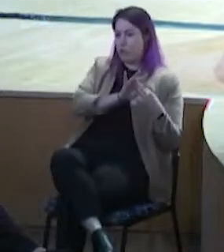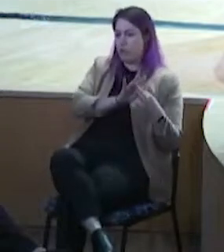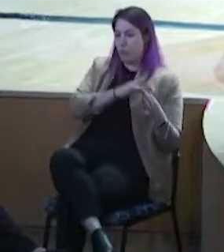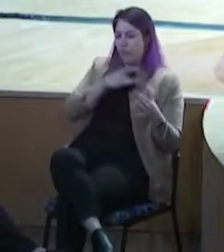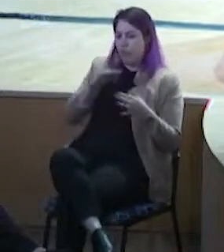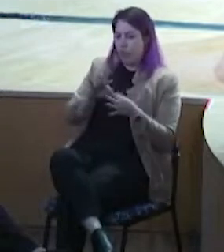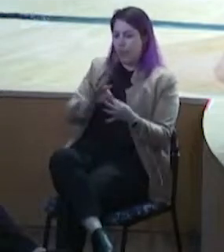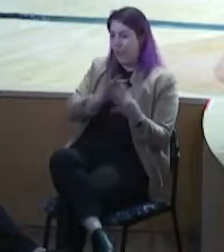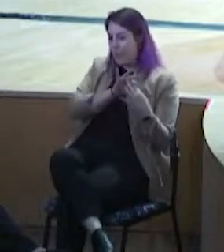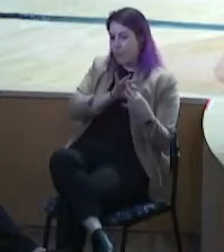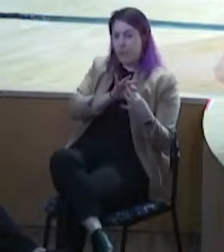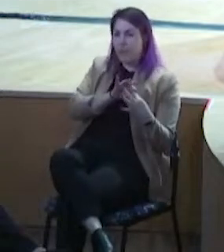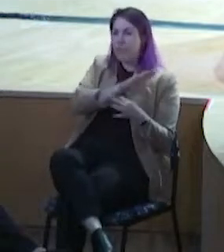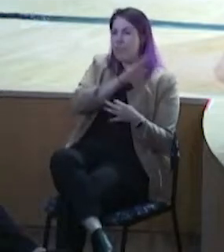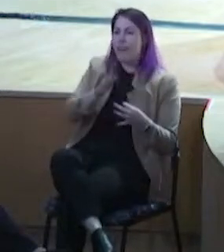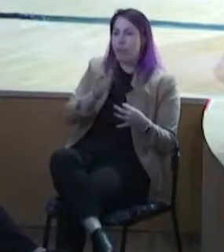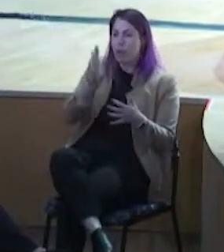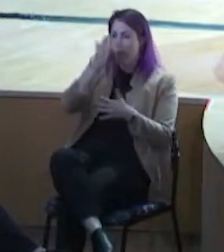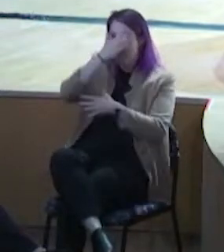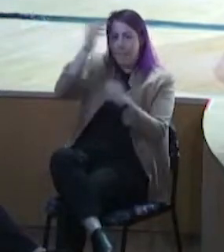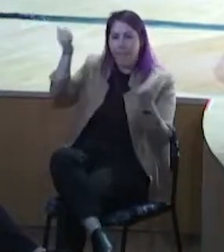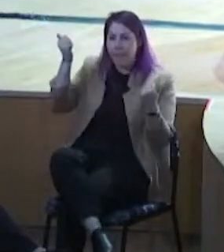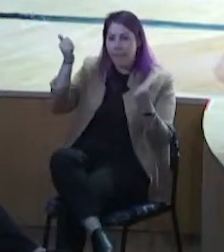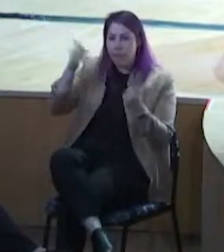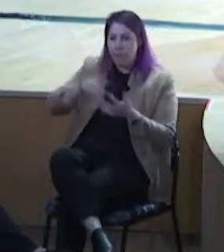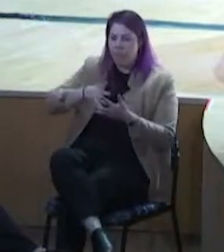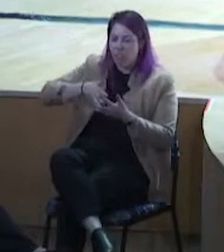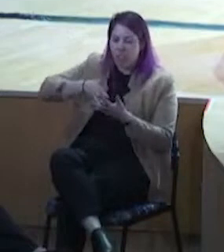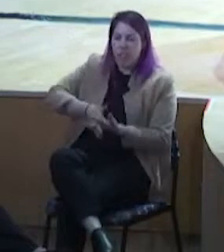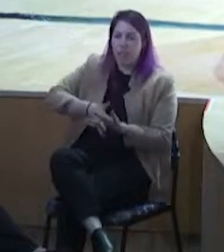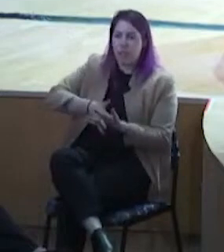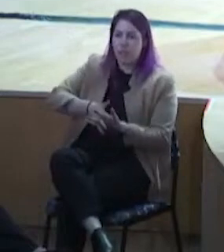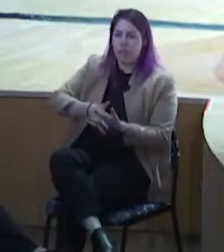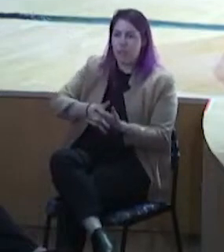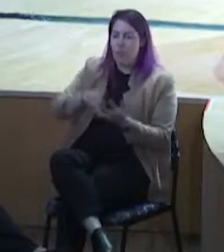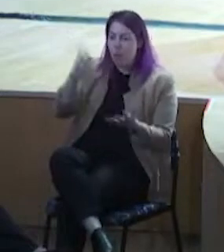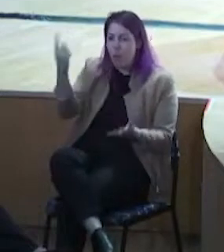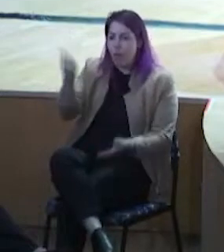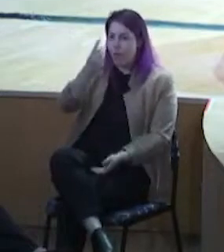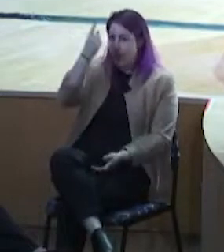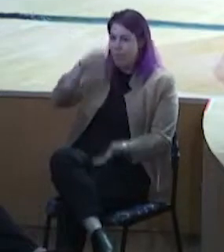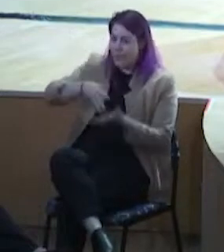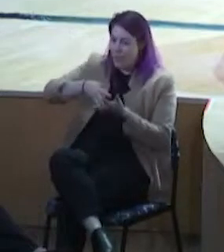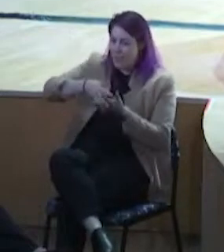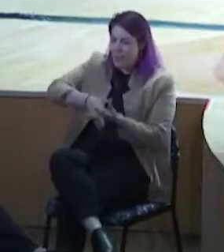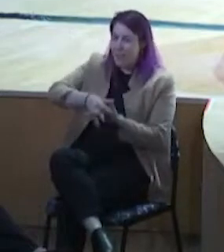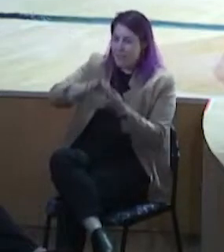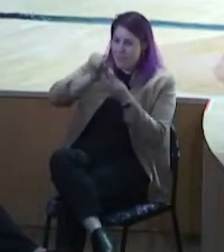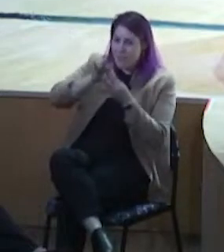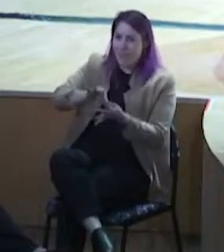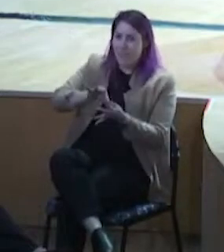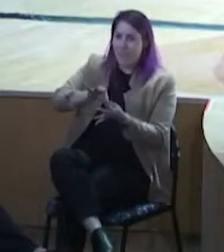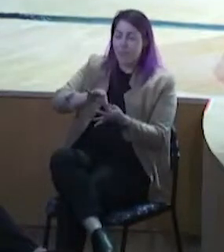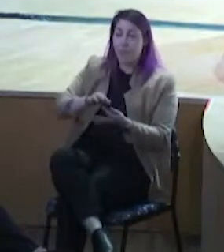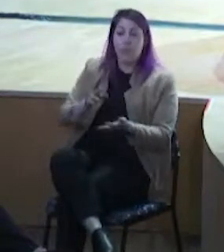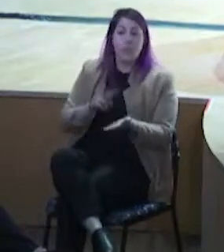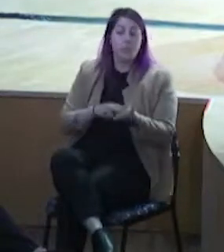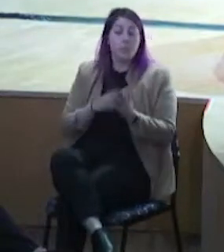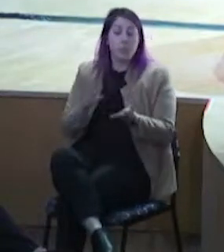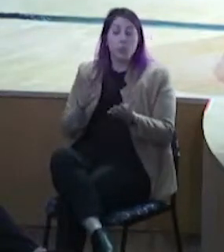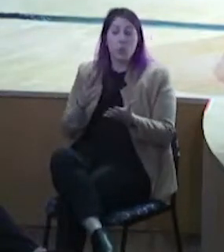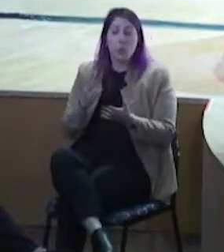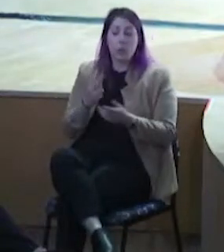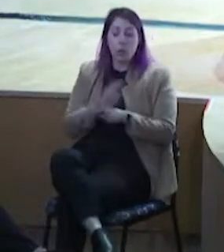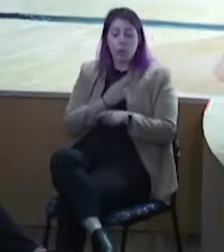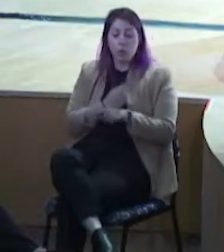that connection can't be lost, because you become it, right? And a lot of that is consuming things from that